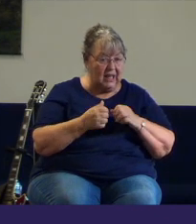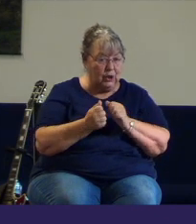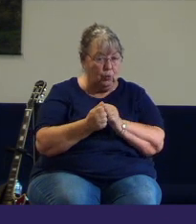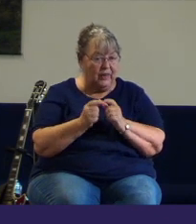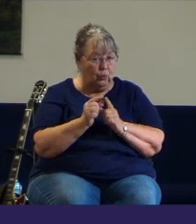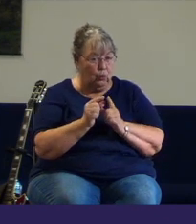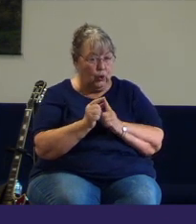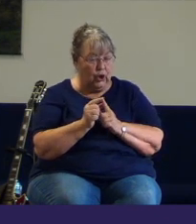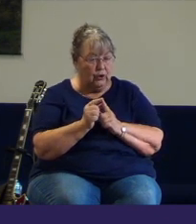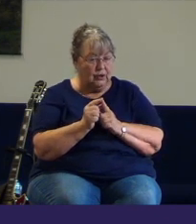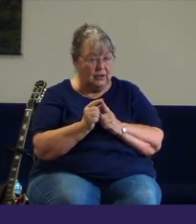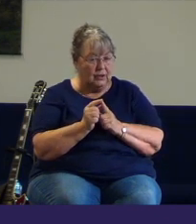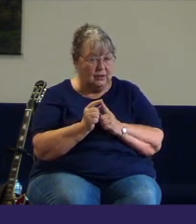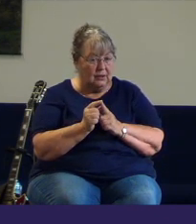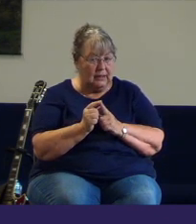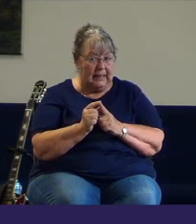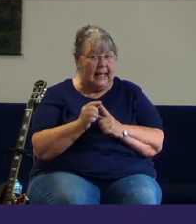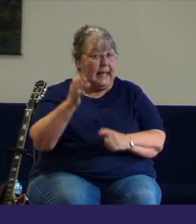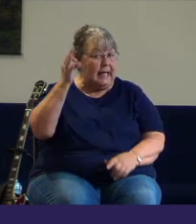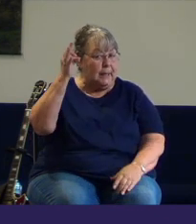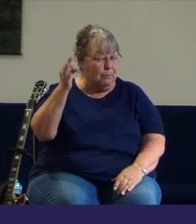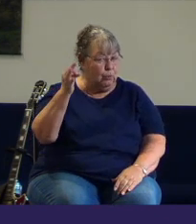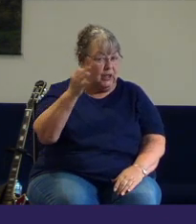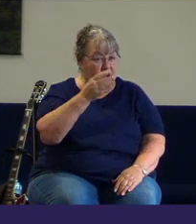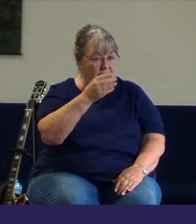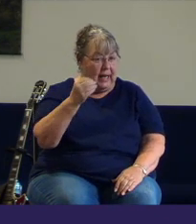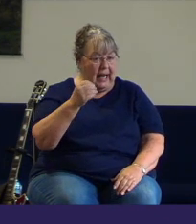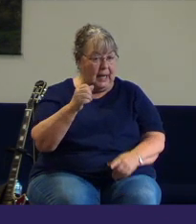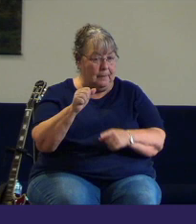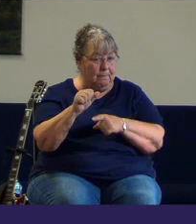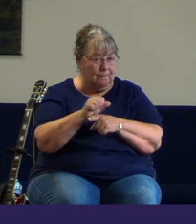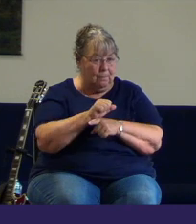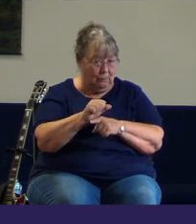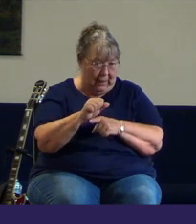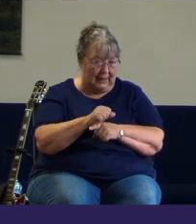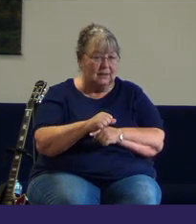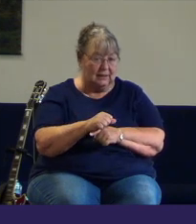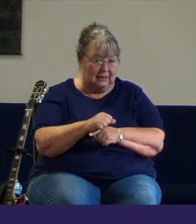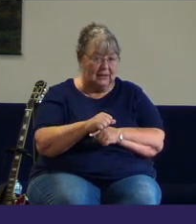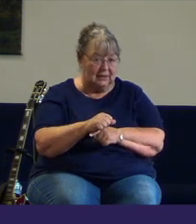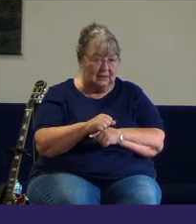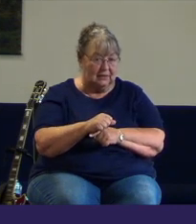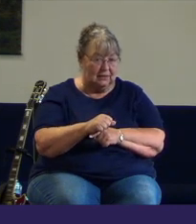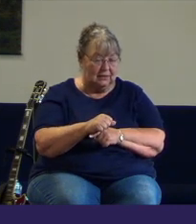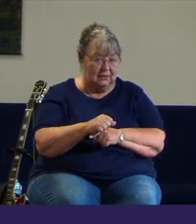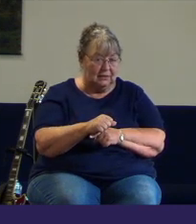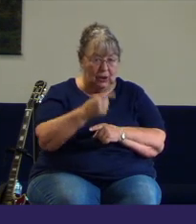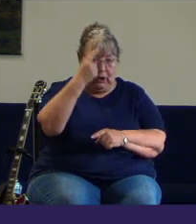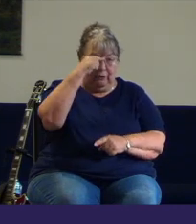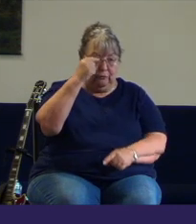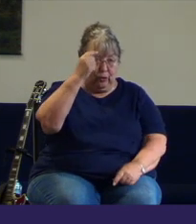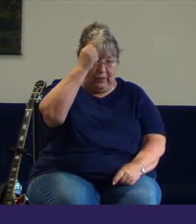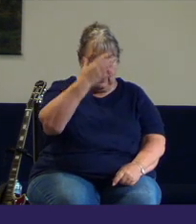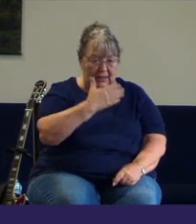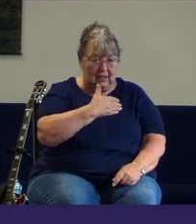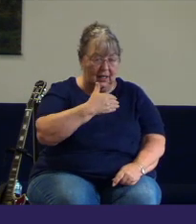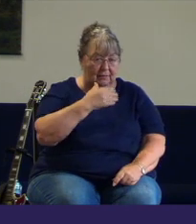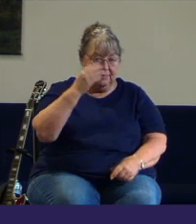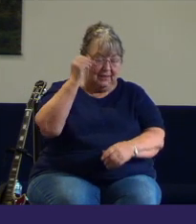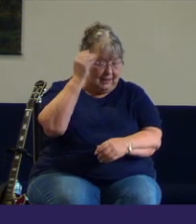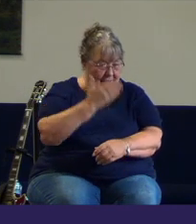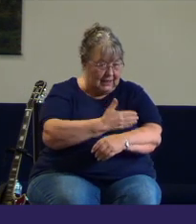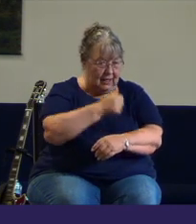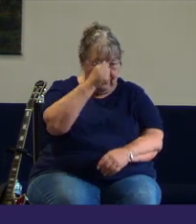preach, but he also practiced. For the Son of Man did not come to be served, but to